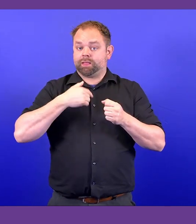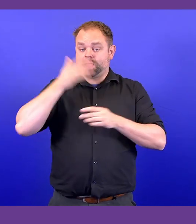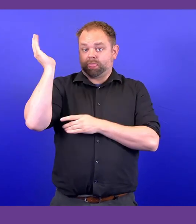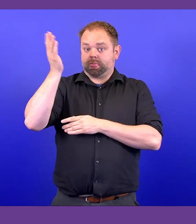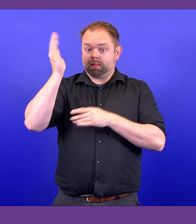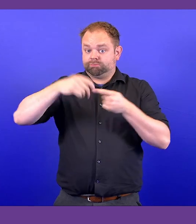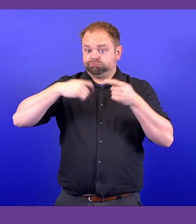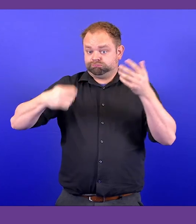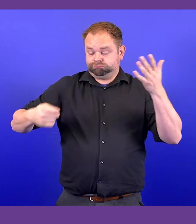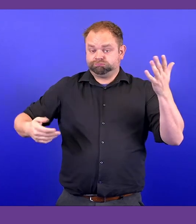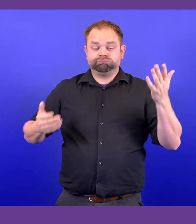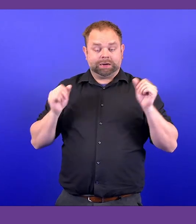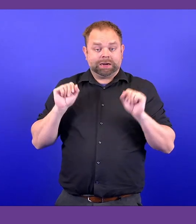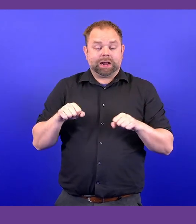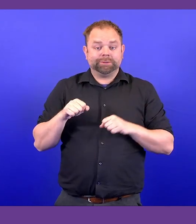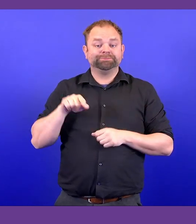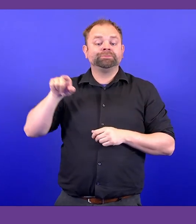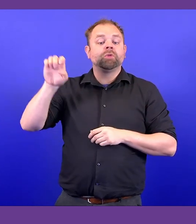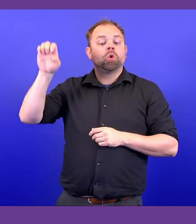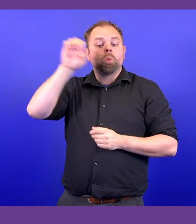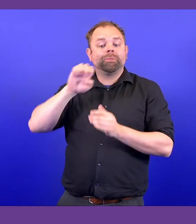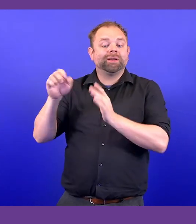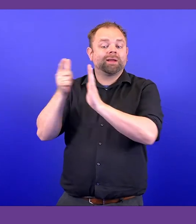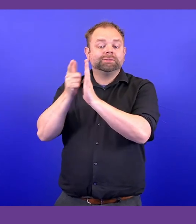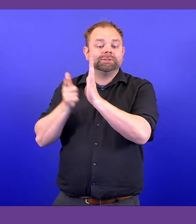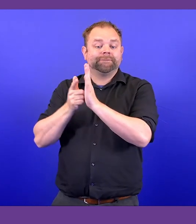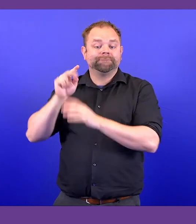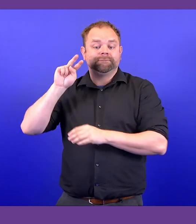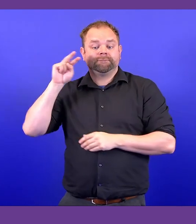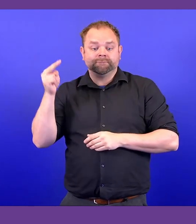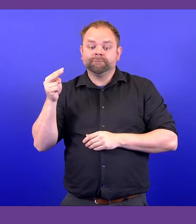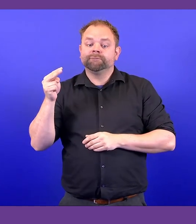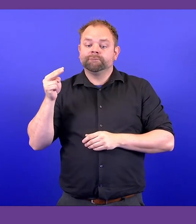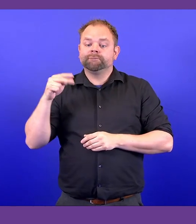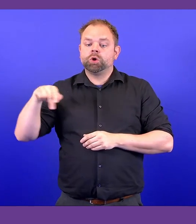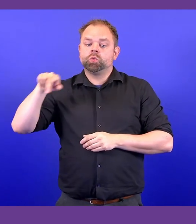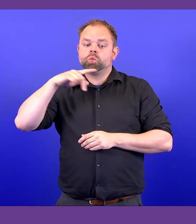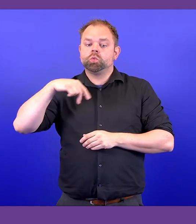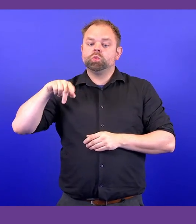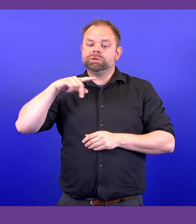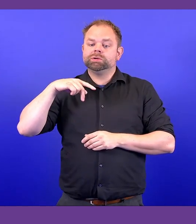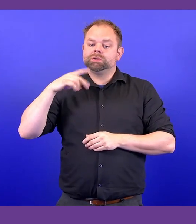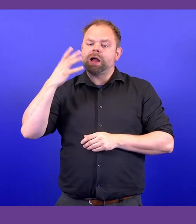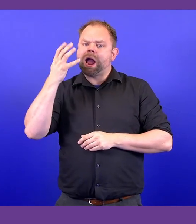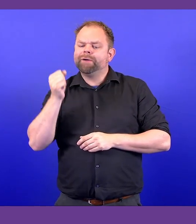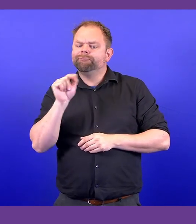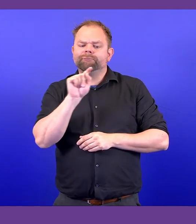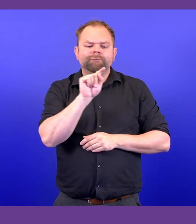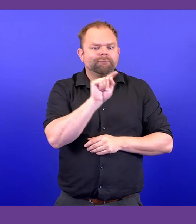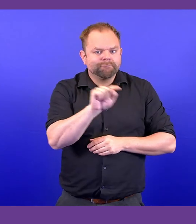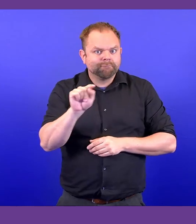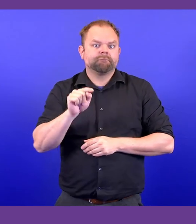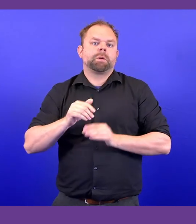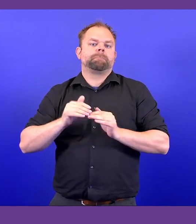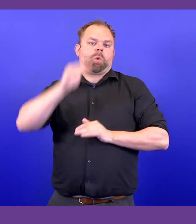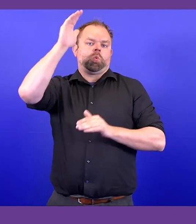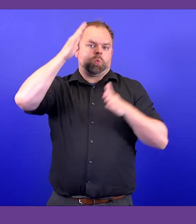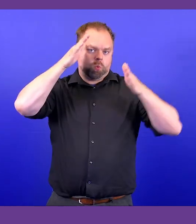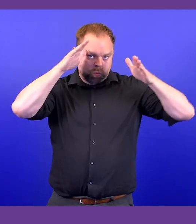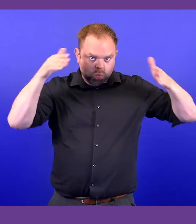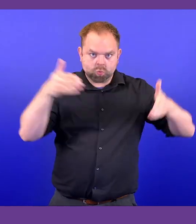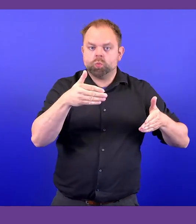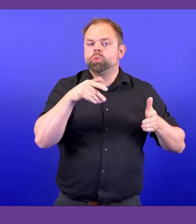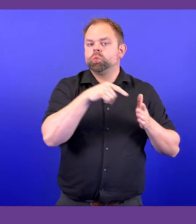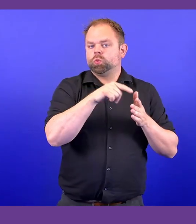accessibility requirements for trains. We have accessibility requirements for certain types of buses. But obviously there are huge